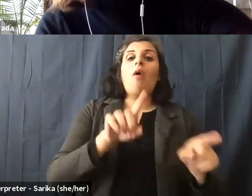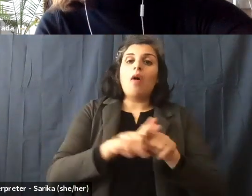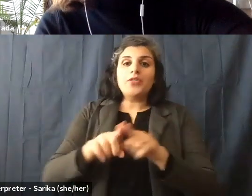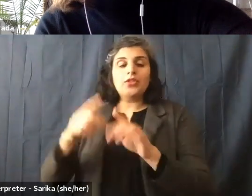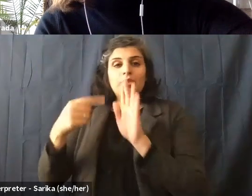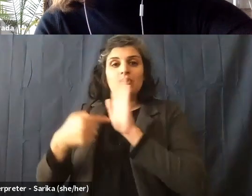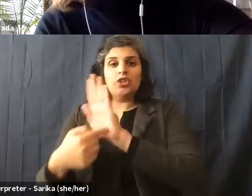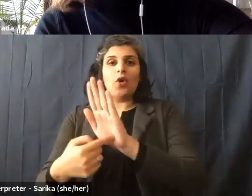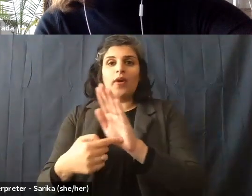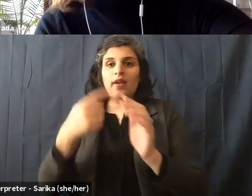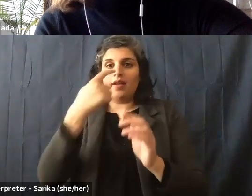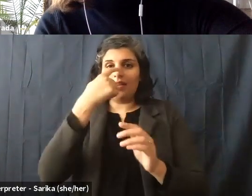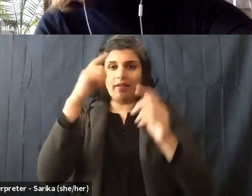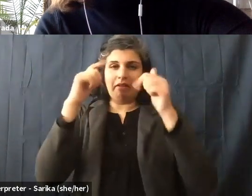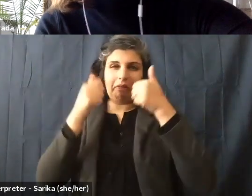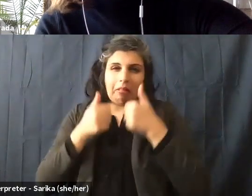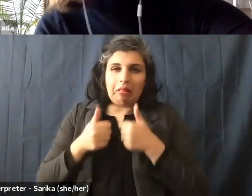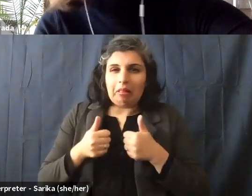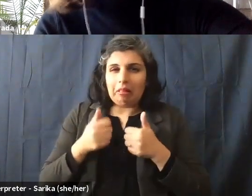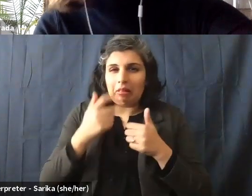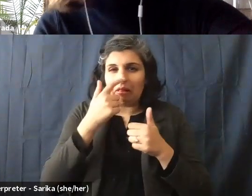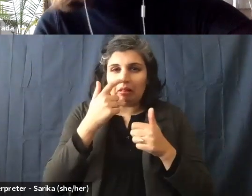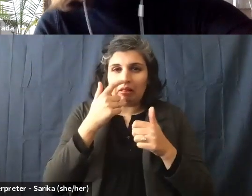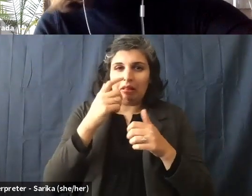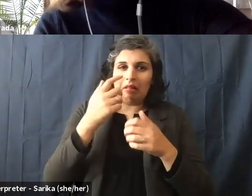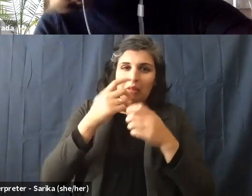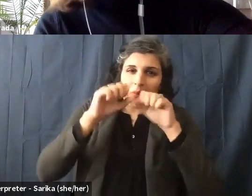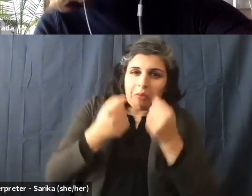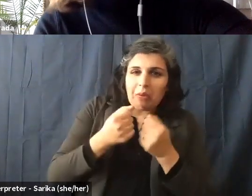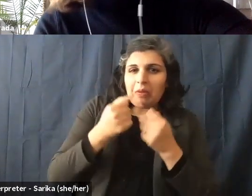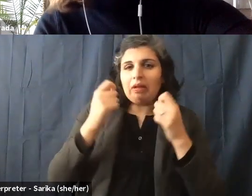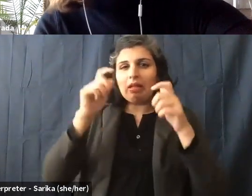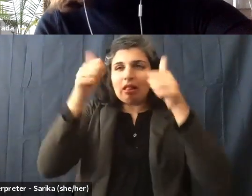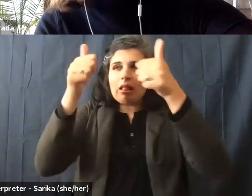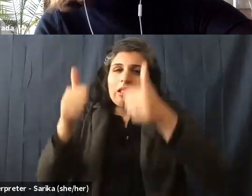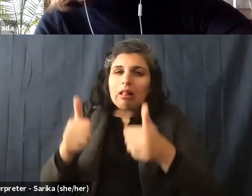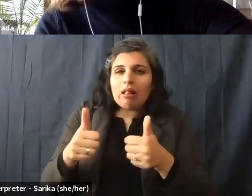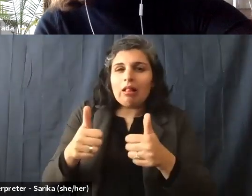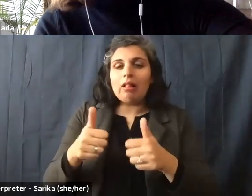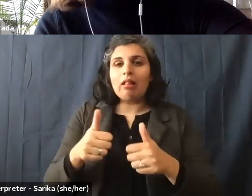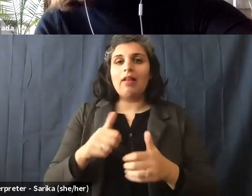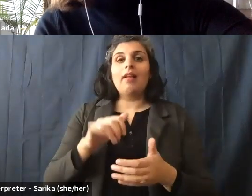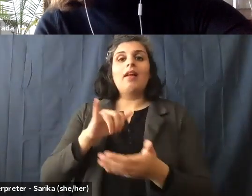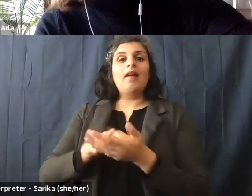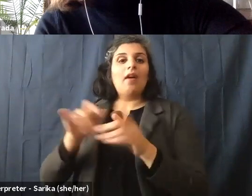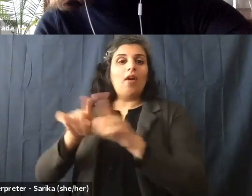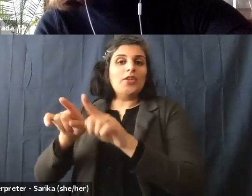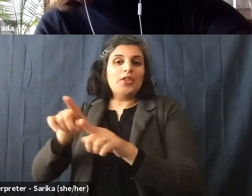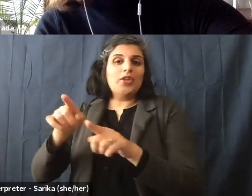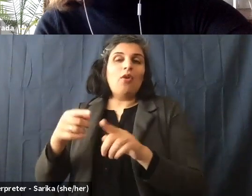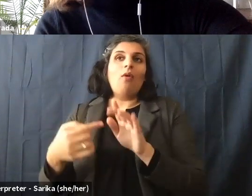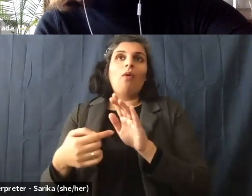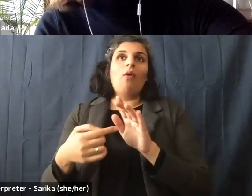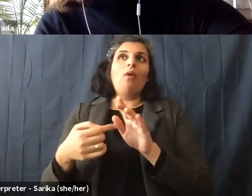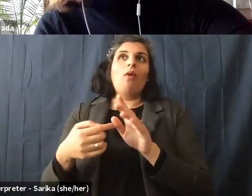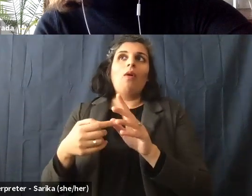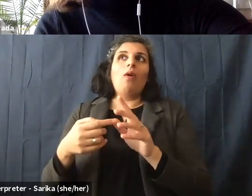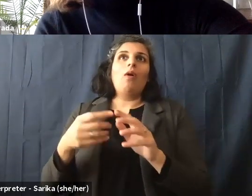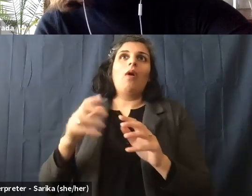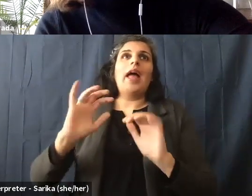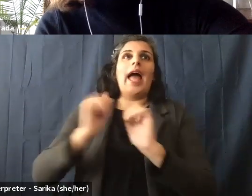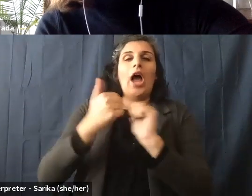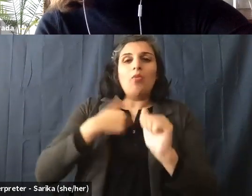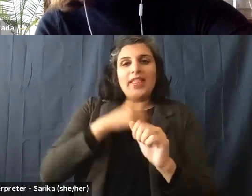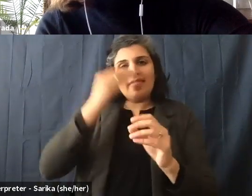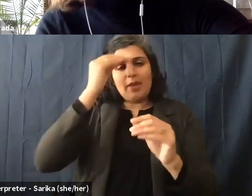decomposition of the monuments. And that decomposition seemed to me a kind of invitation to think about the ways things are composed.